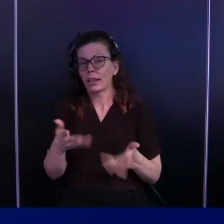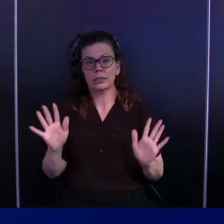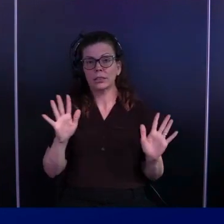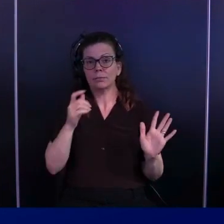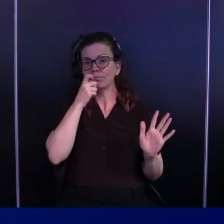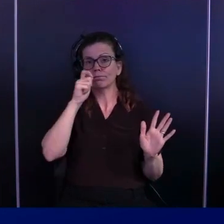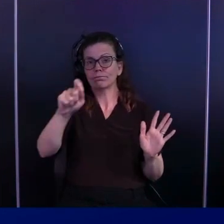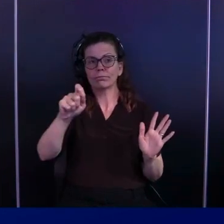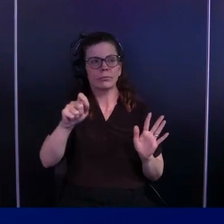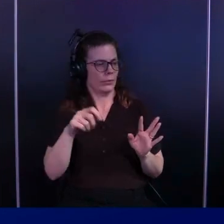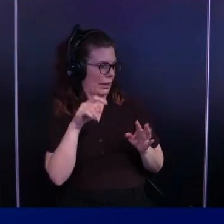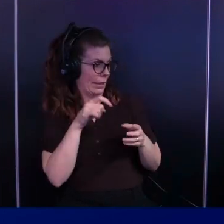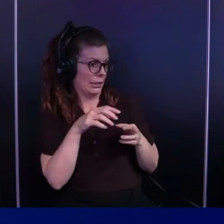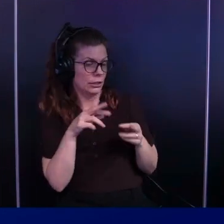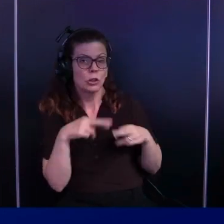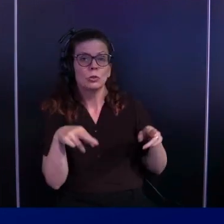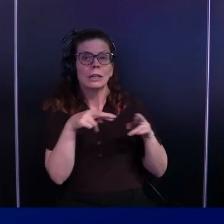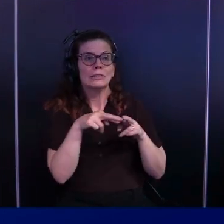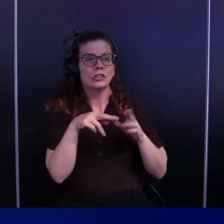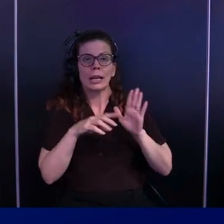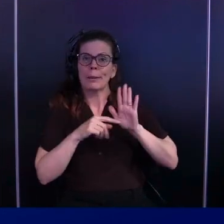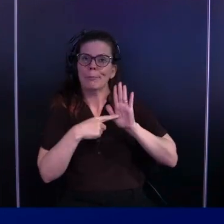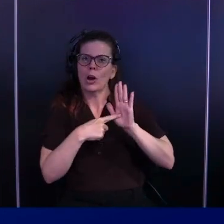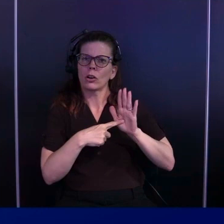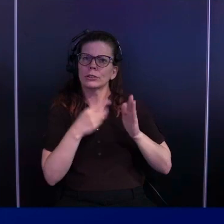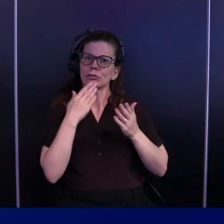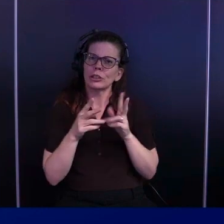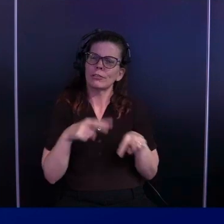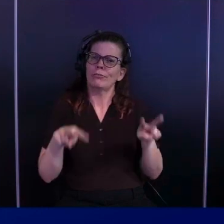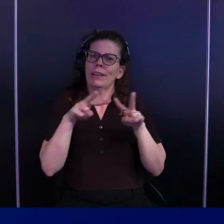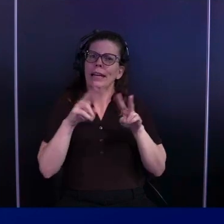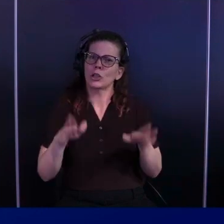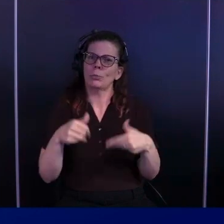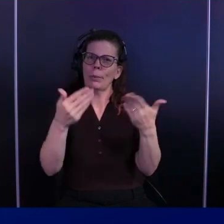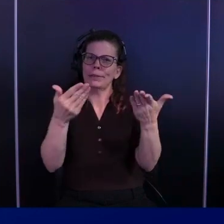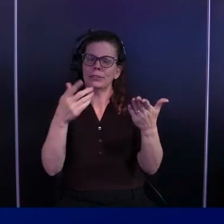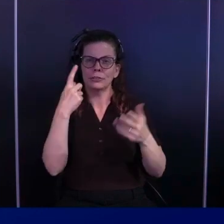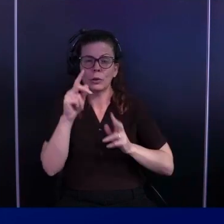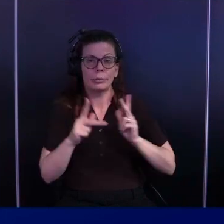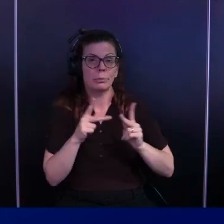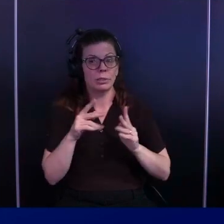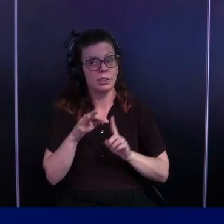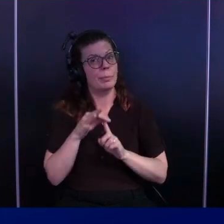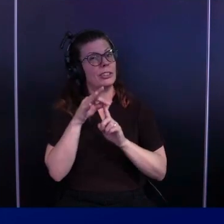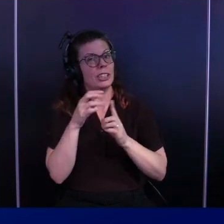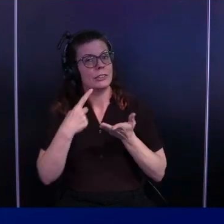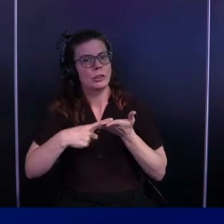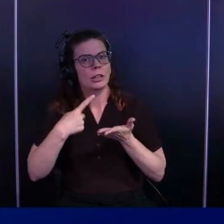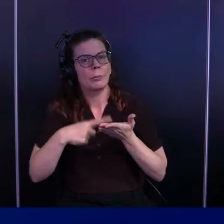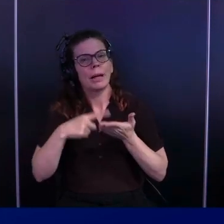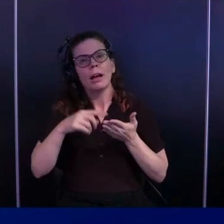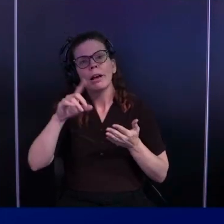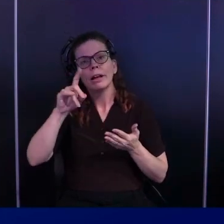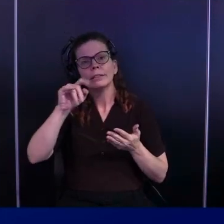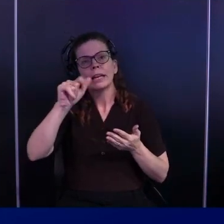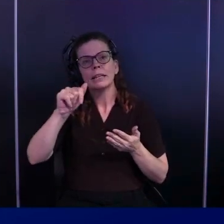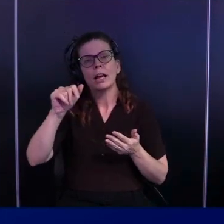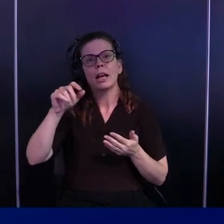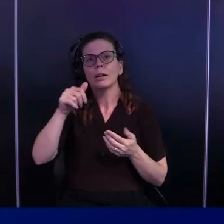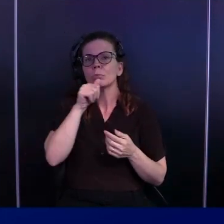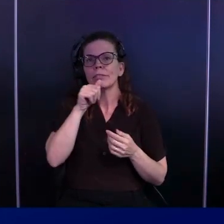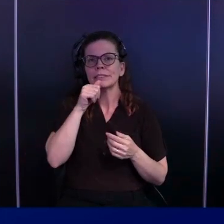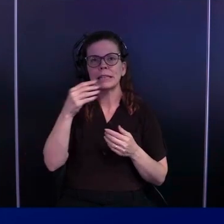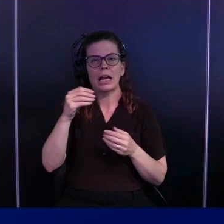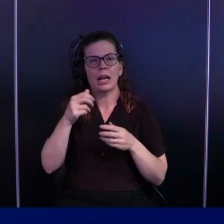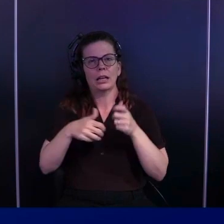Yeah. This regional model seems to be a very good value proposition for people, especially when you talk about data privacy and compliance. But